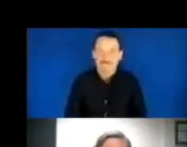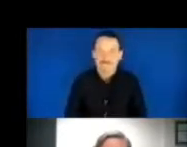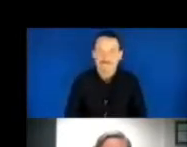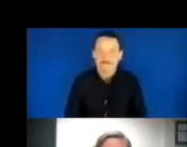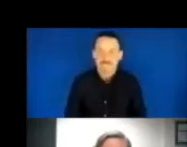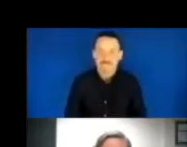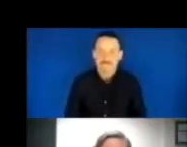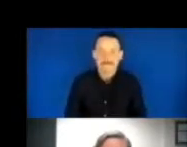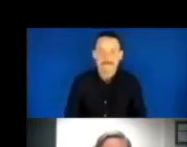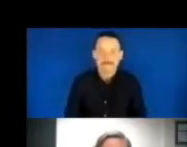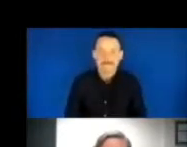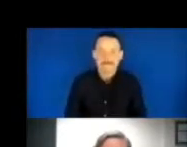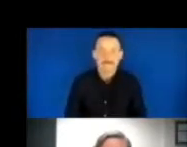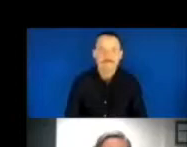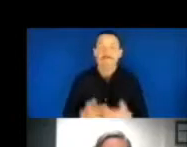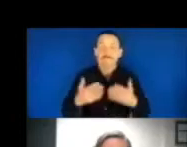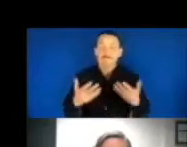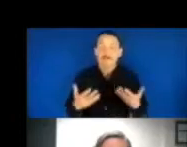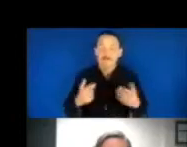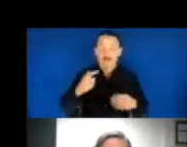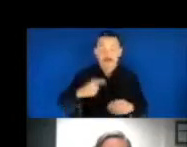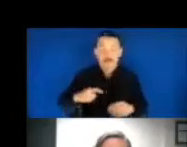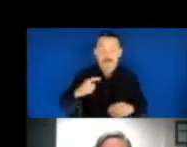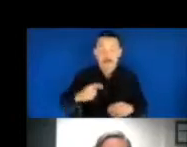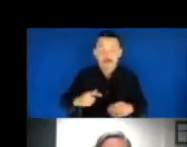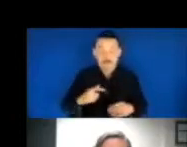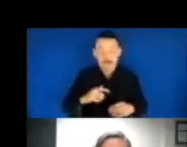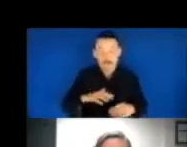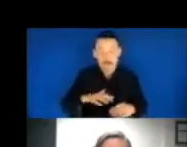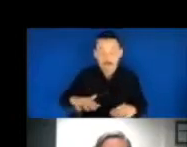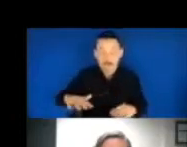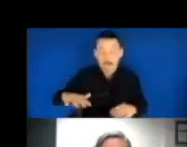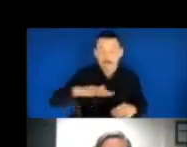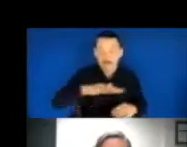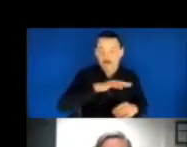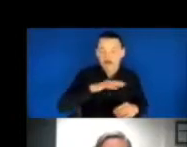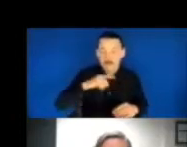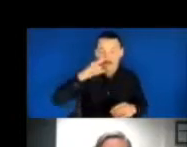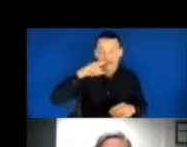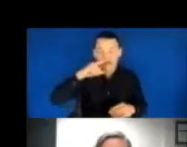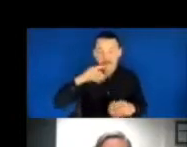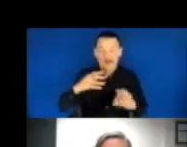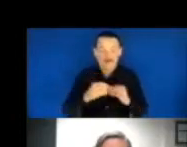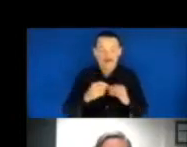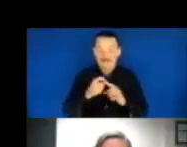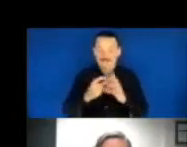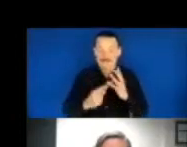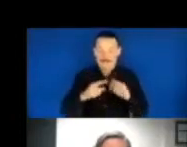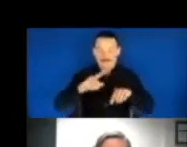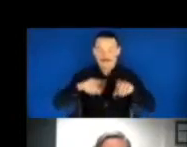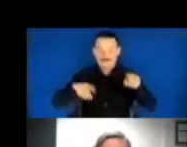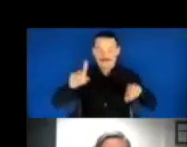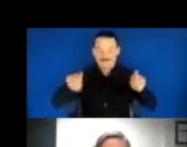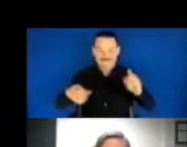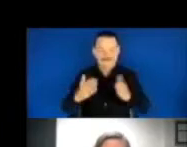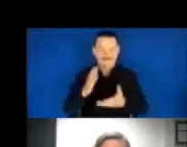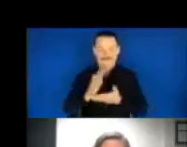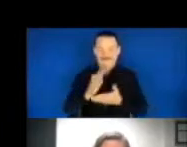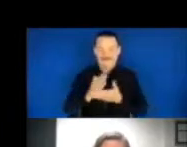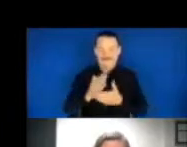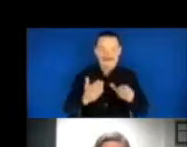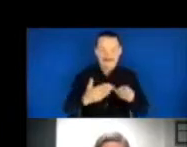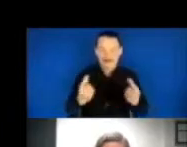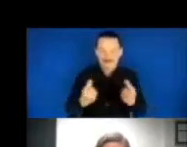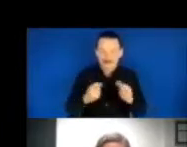So because every person's experience of disability is different, it's unique to them and their circumstances, it's